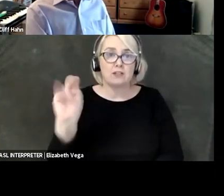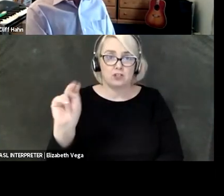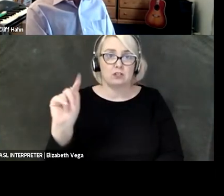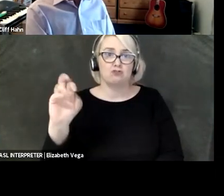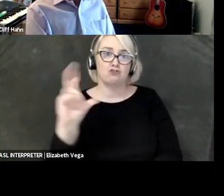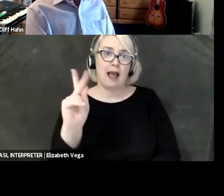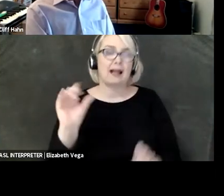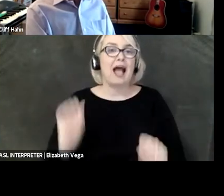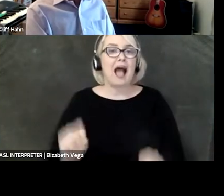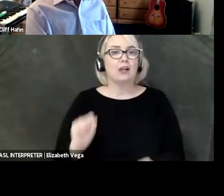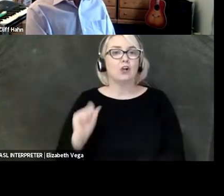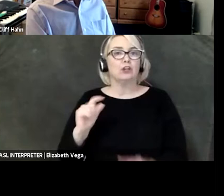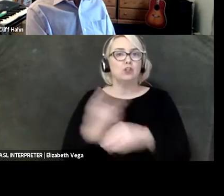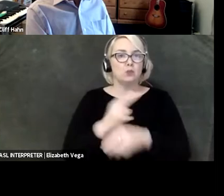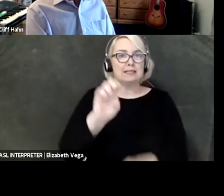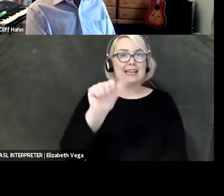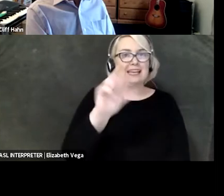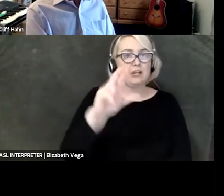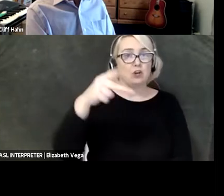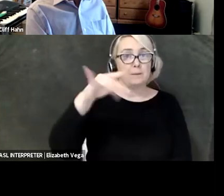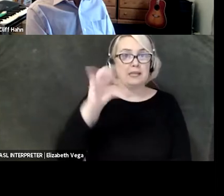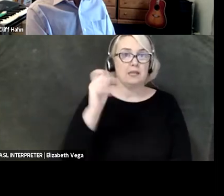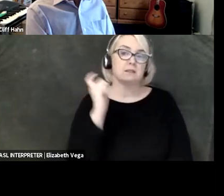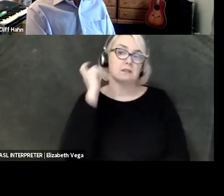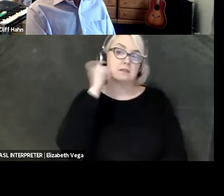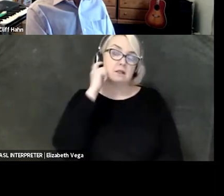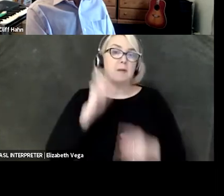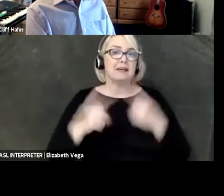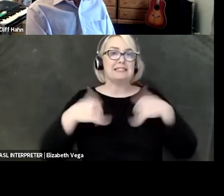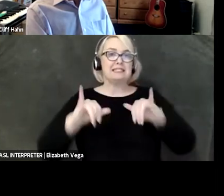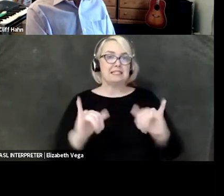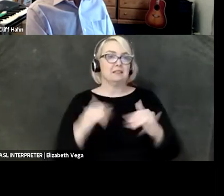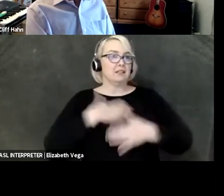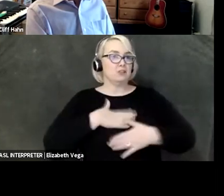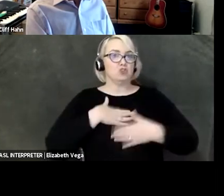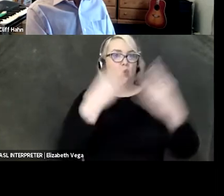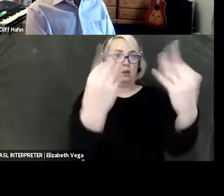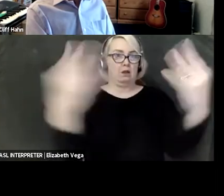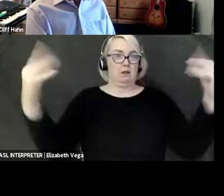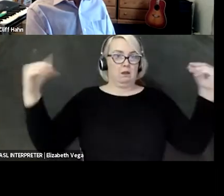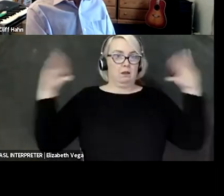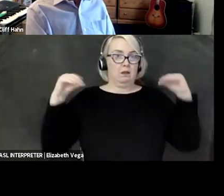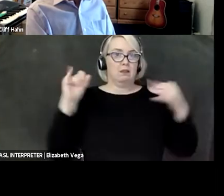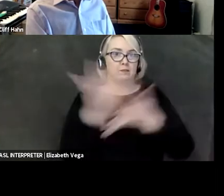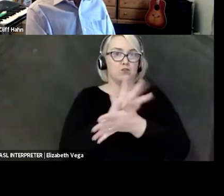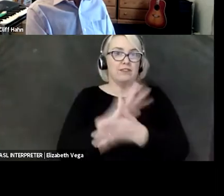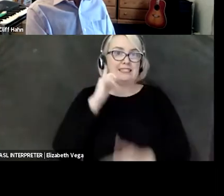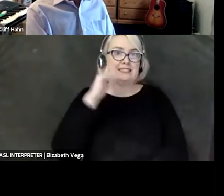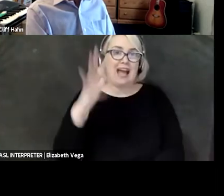earpiece and still enjoy the Atmos sound. So really consumer